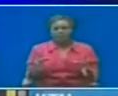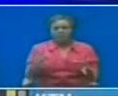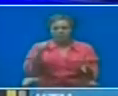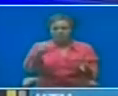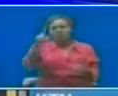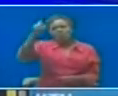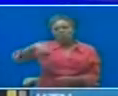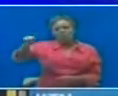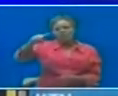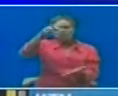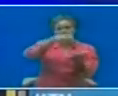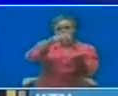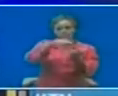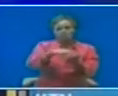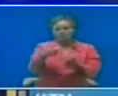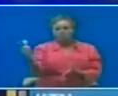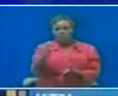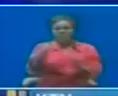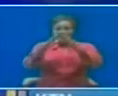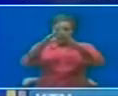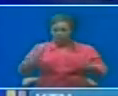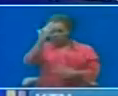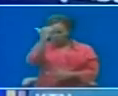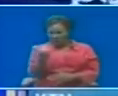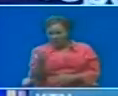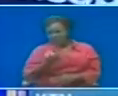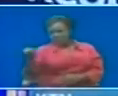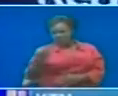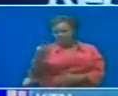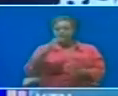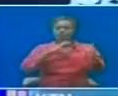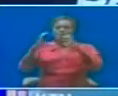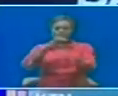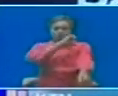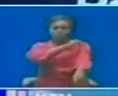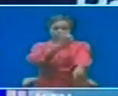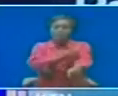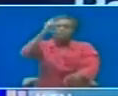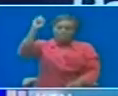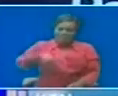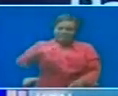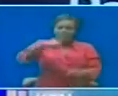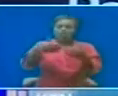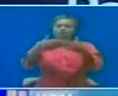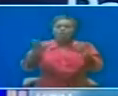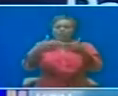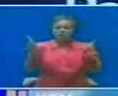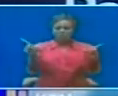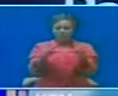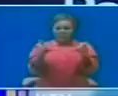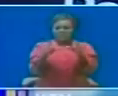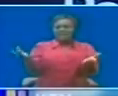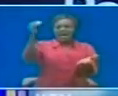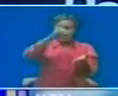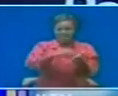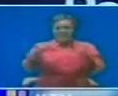win situation for the three media houses, because now the Communications Authority of Kenya has to reopen that licensing process